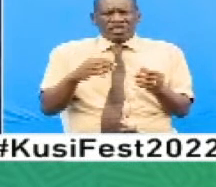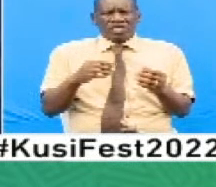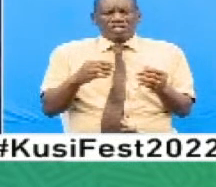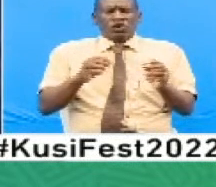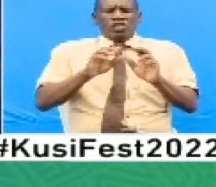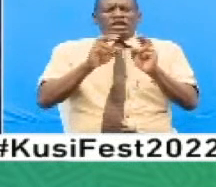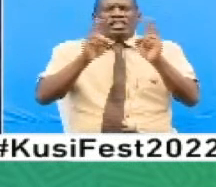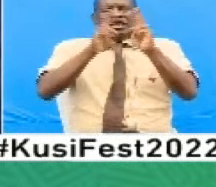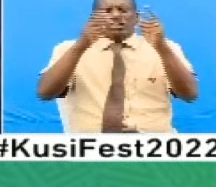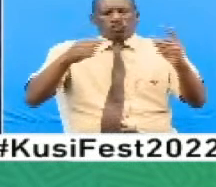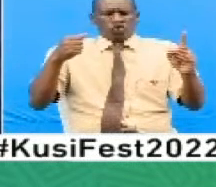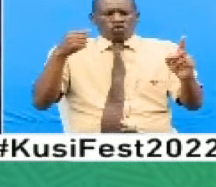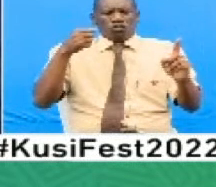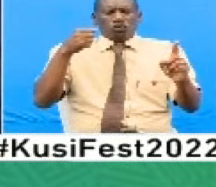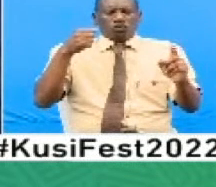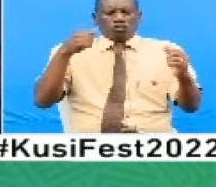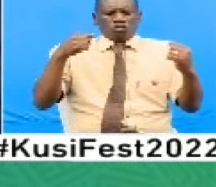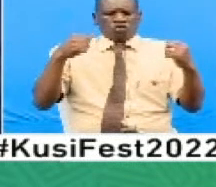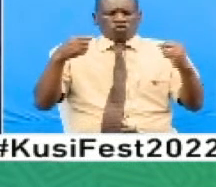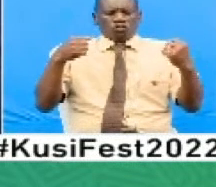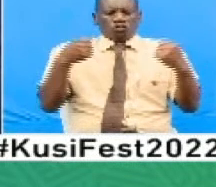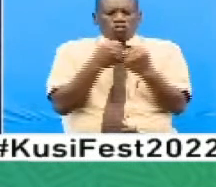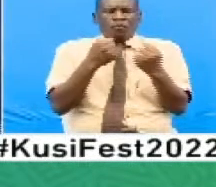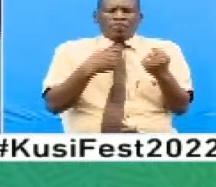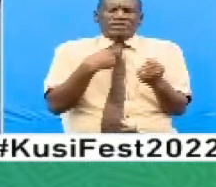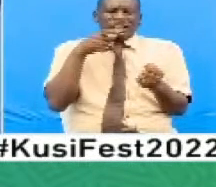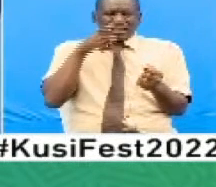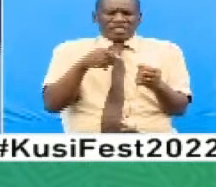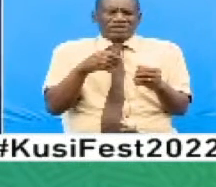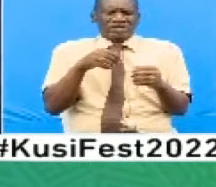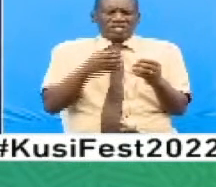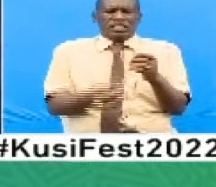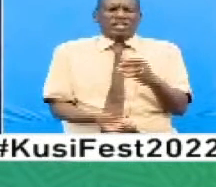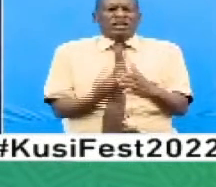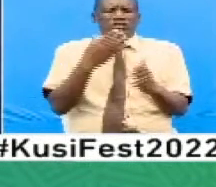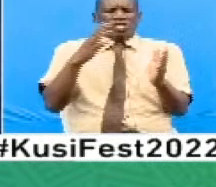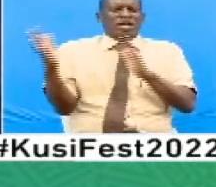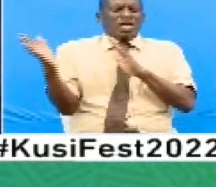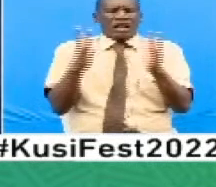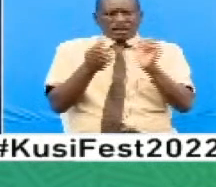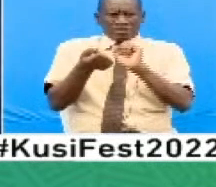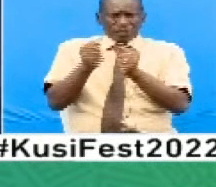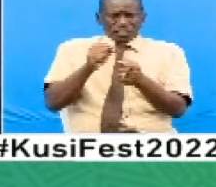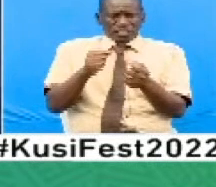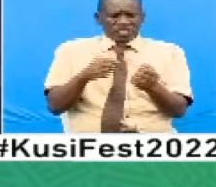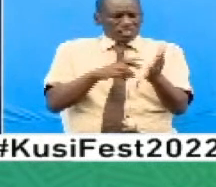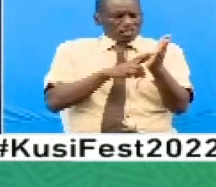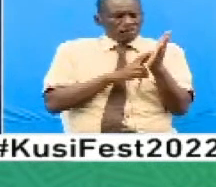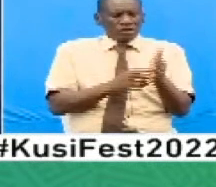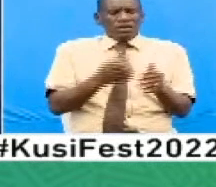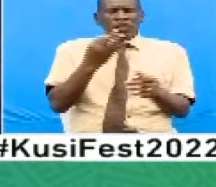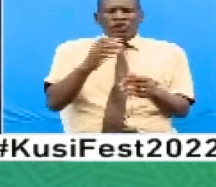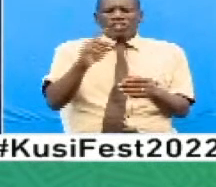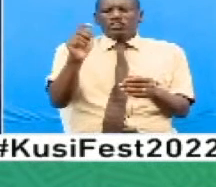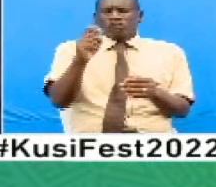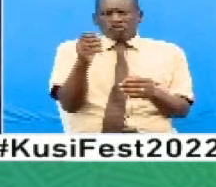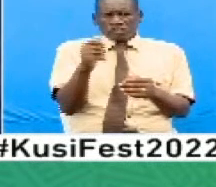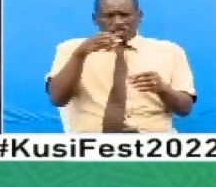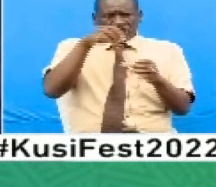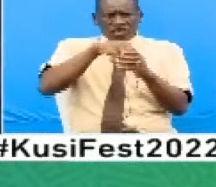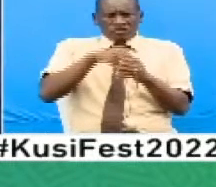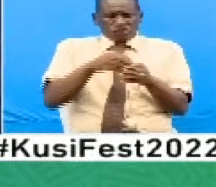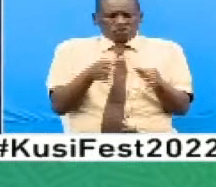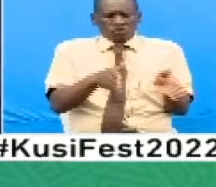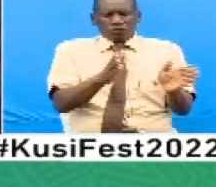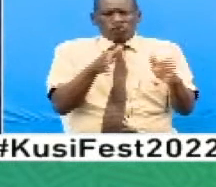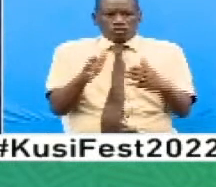Compact, lightly put it during the launch of the statement, climate change presents 3 trillion shillings investment